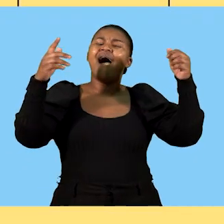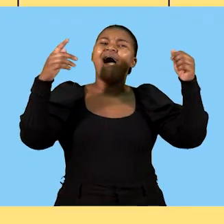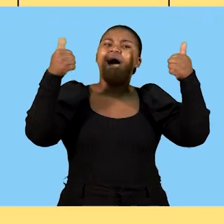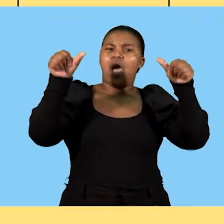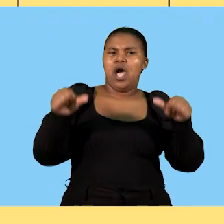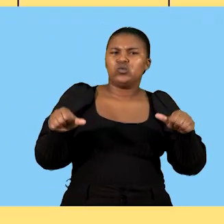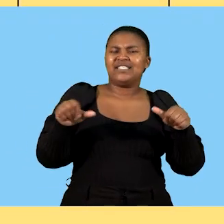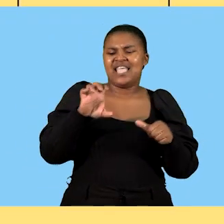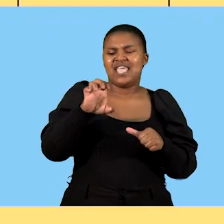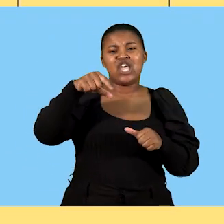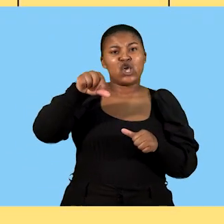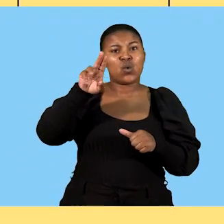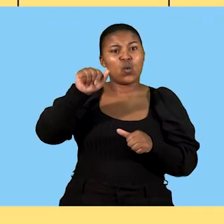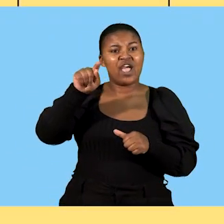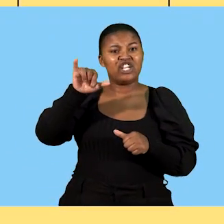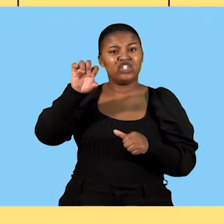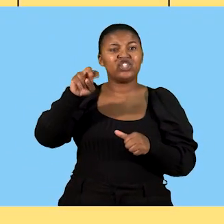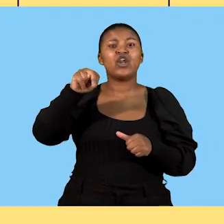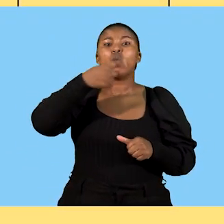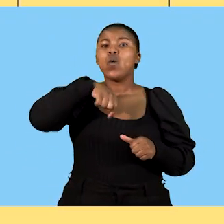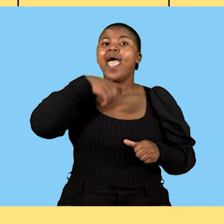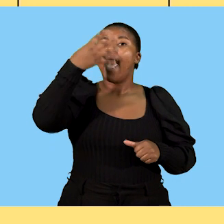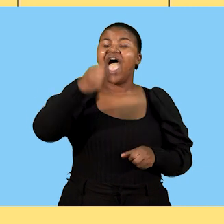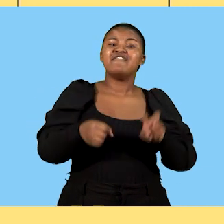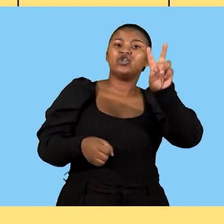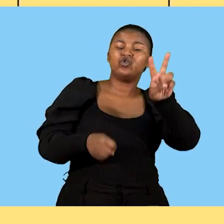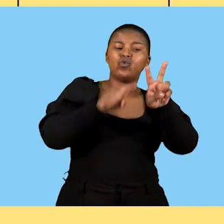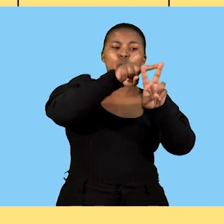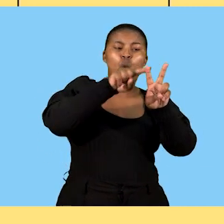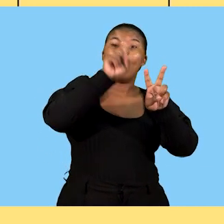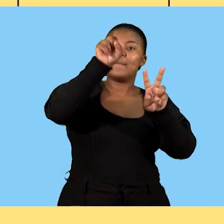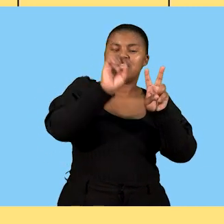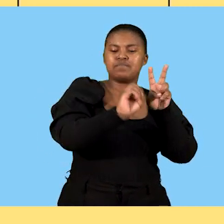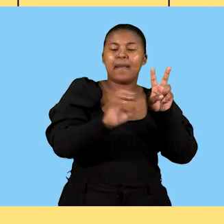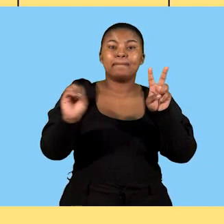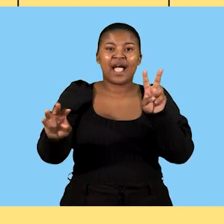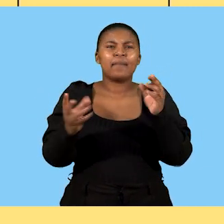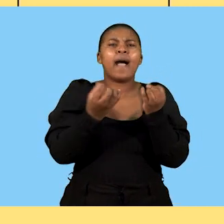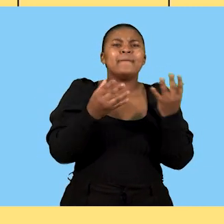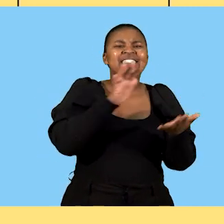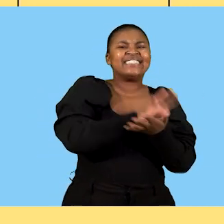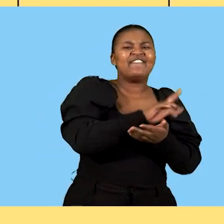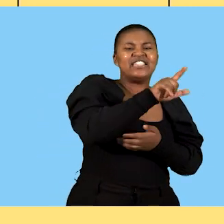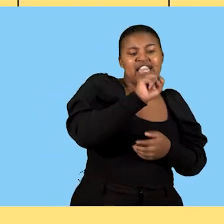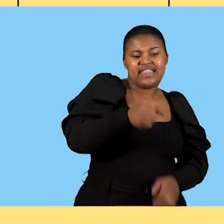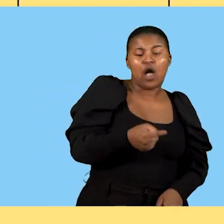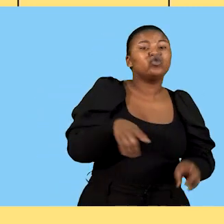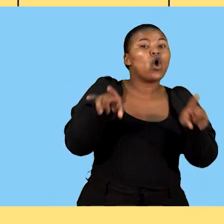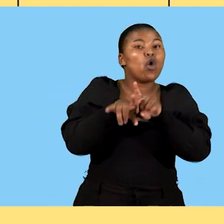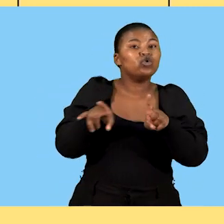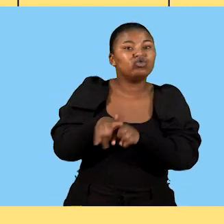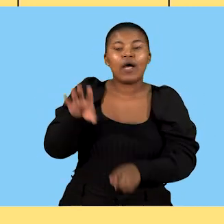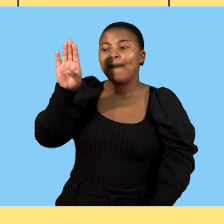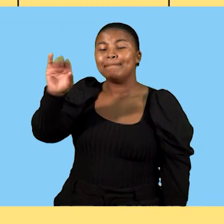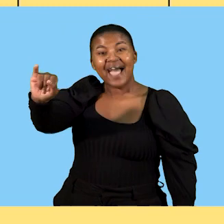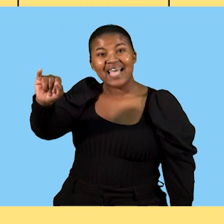equation, remember we have two amounts to record. The amount we received, 17,000, as well as the bad debt amount.